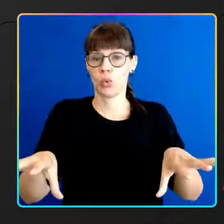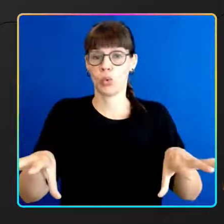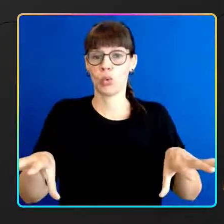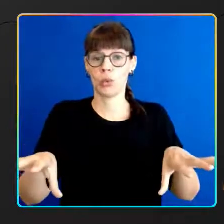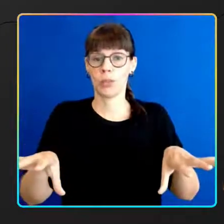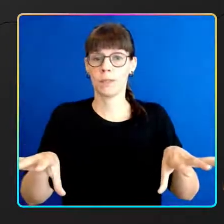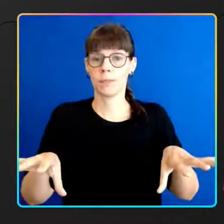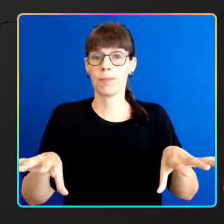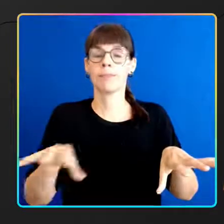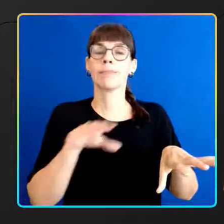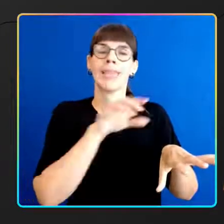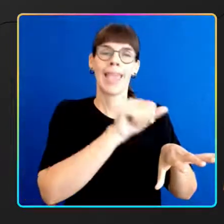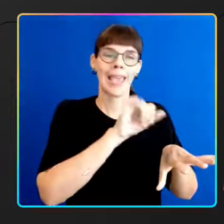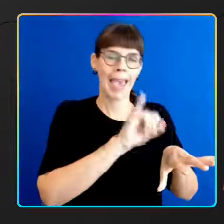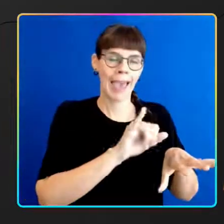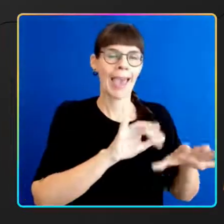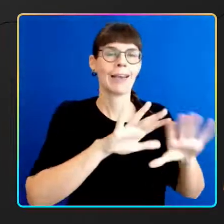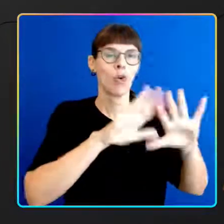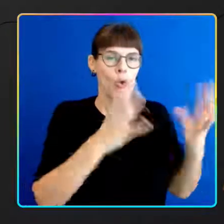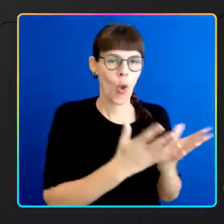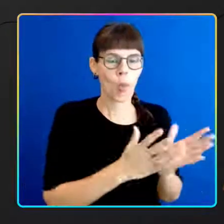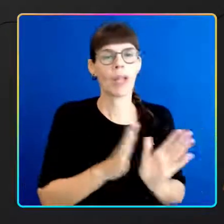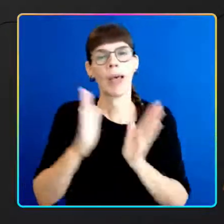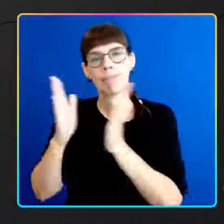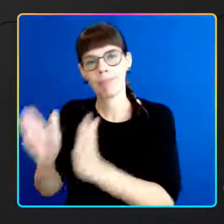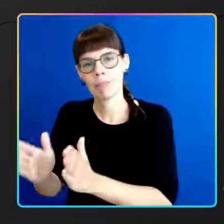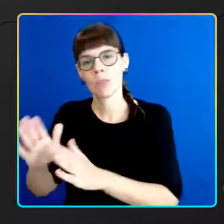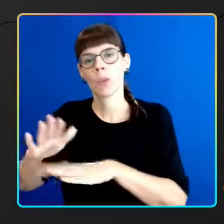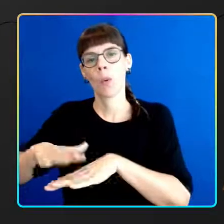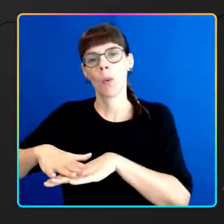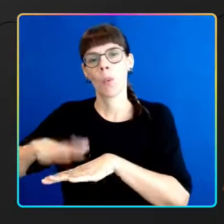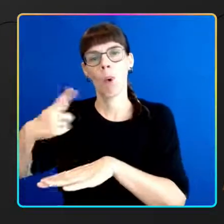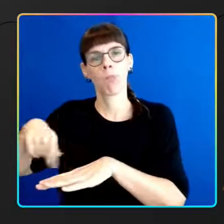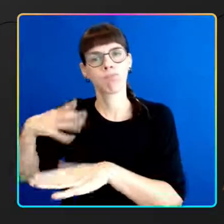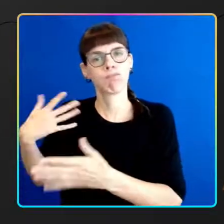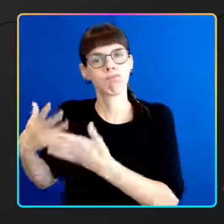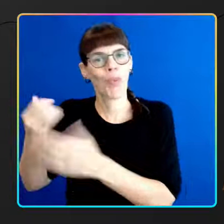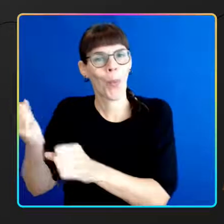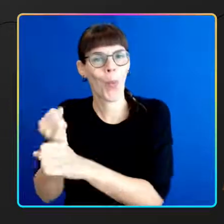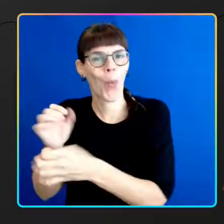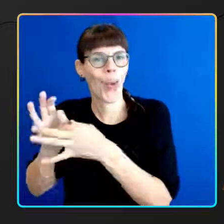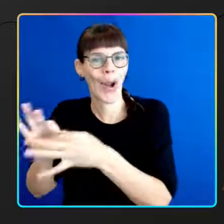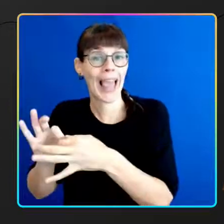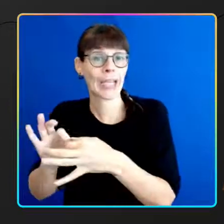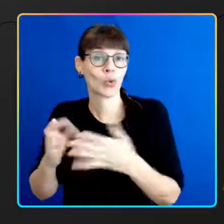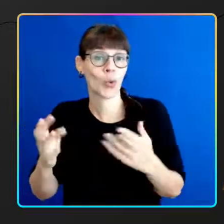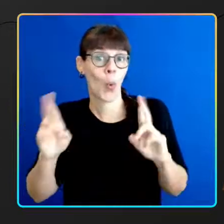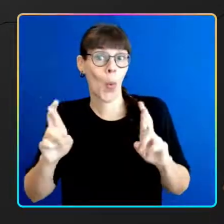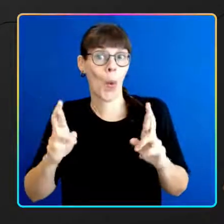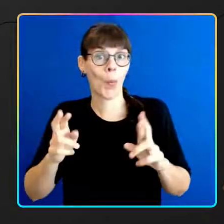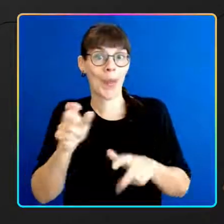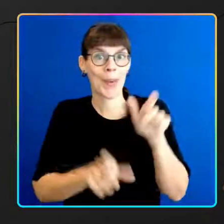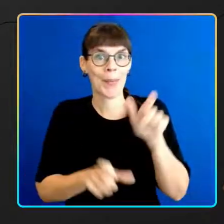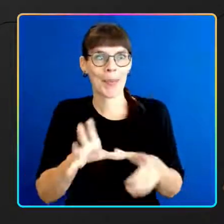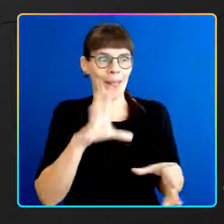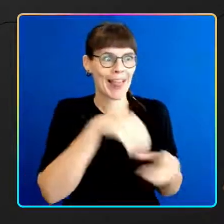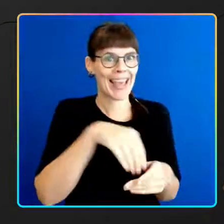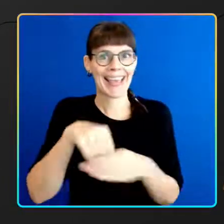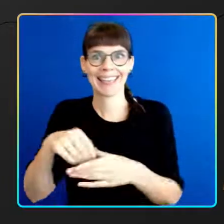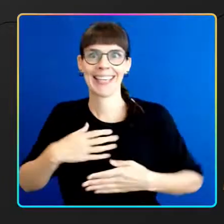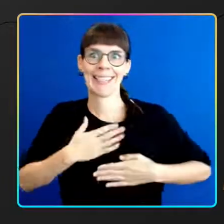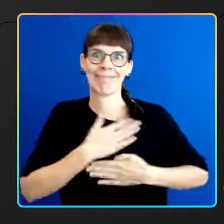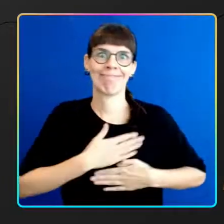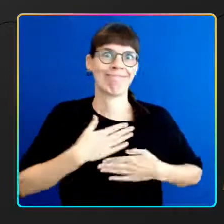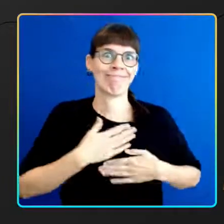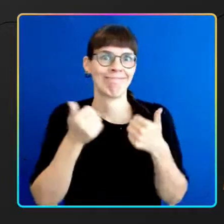AI Global and another one that's something that we work. So I think hopefully people like that. Yeah, that is